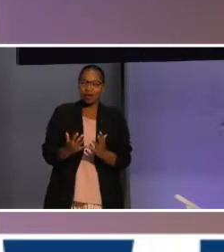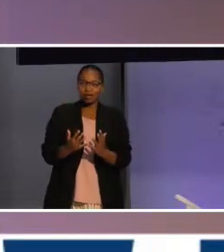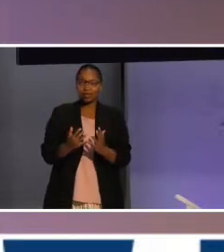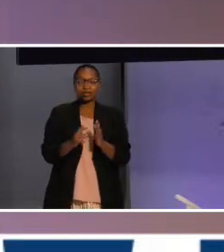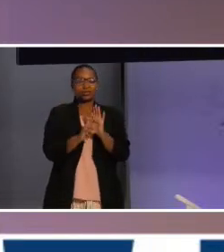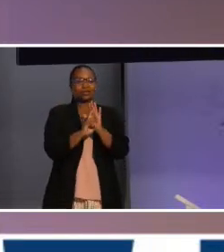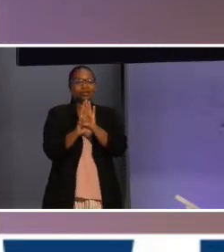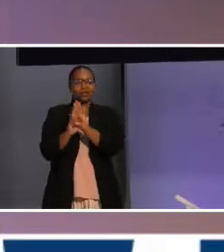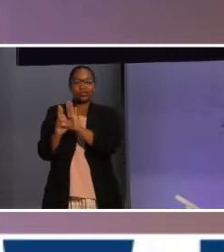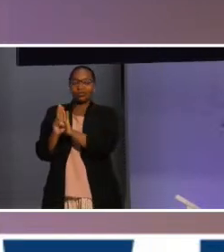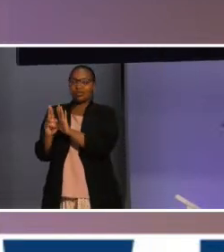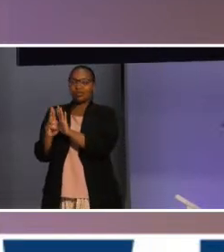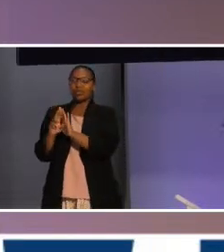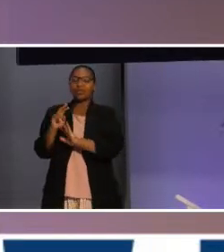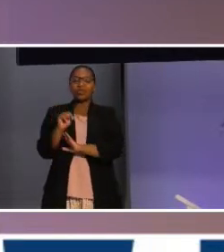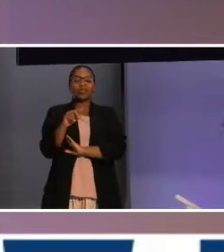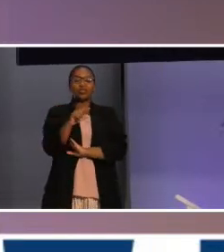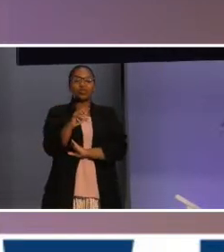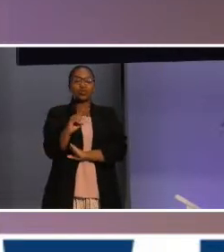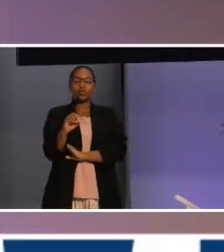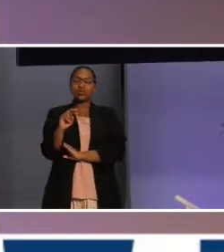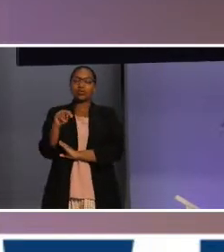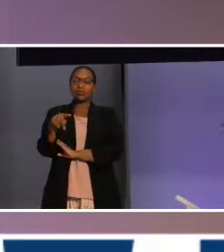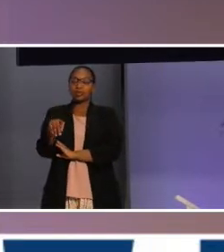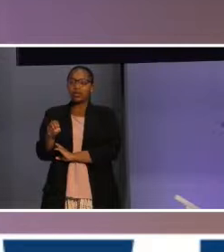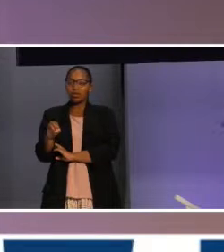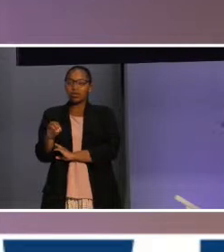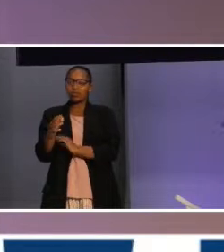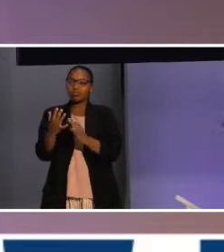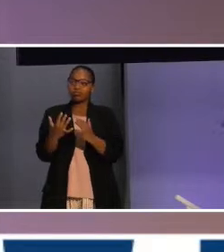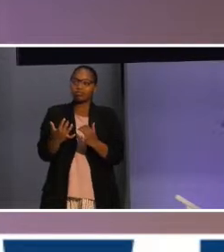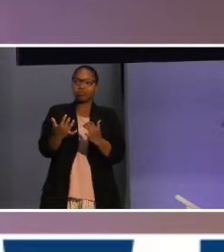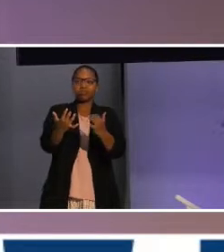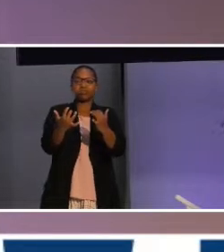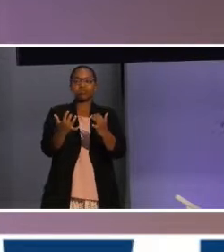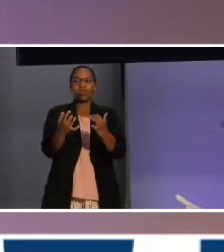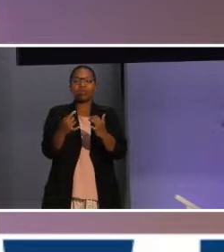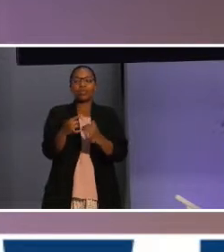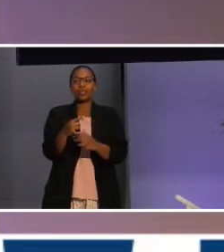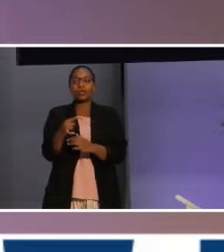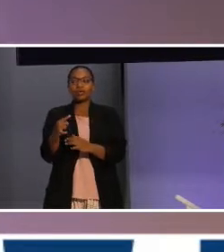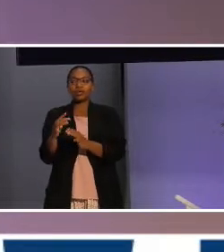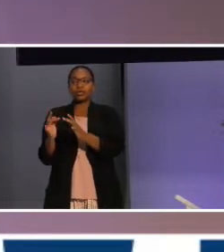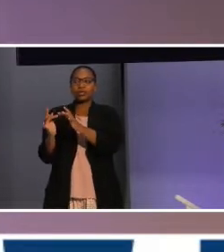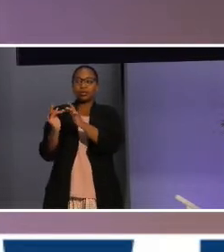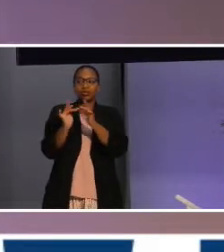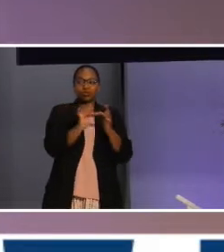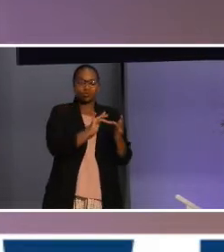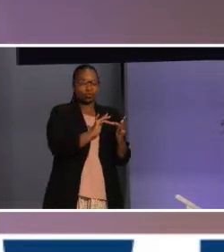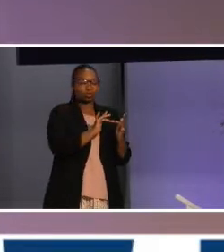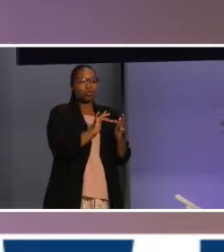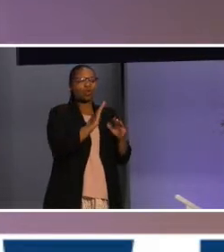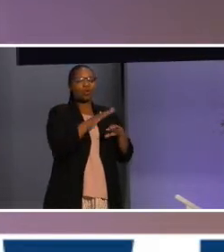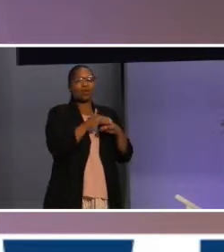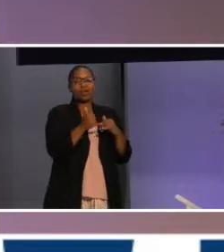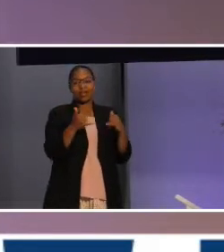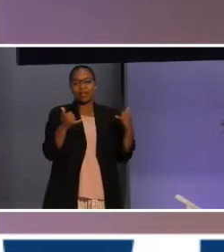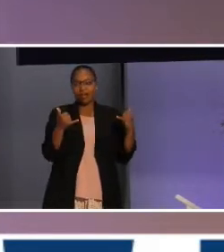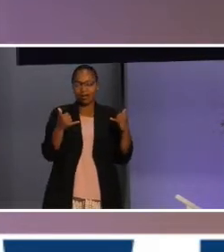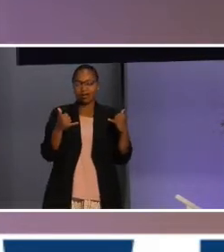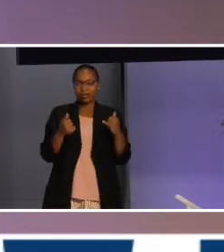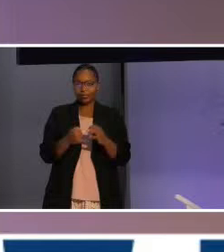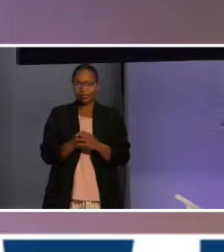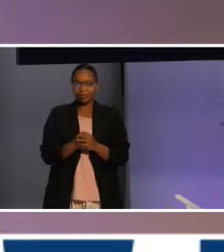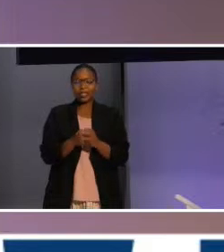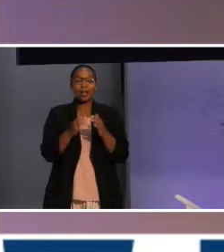representatives of civil society organizations here and those that are connected to us right now, members